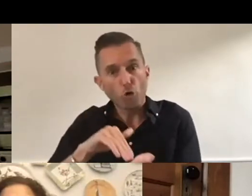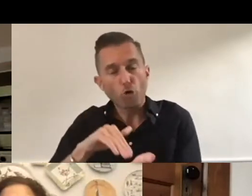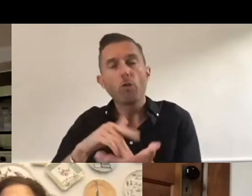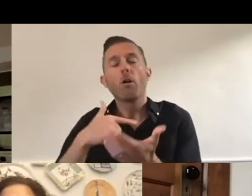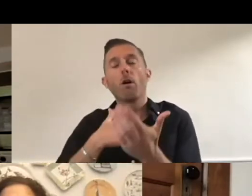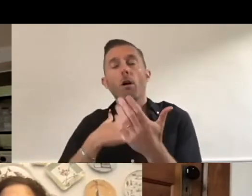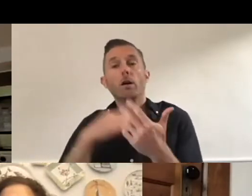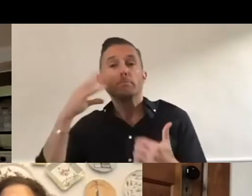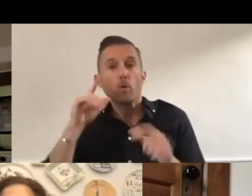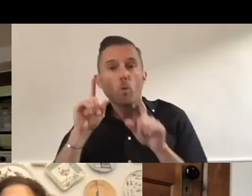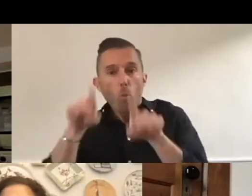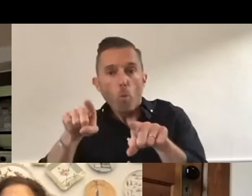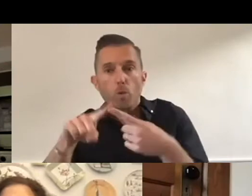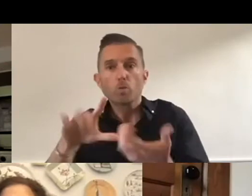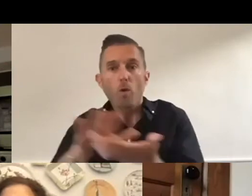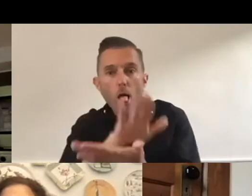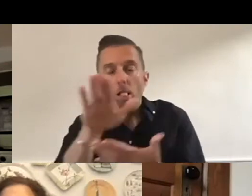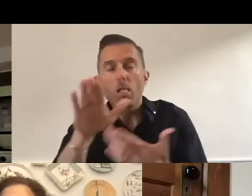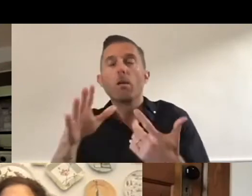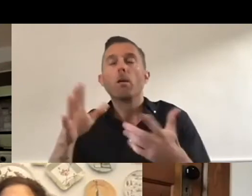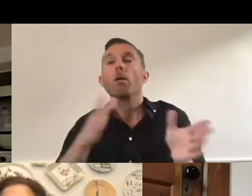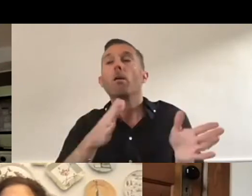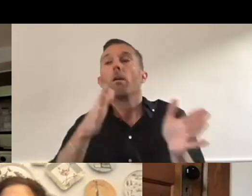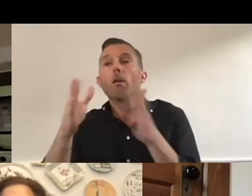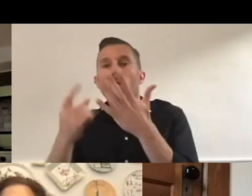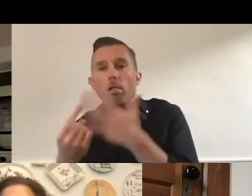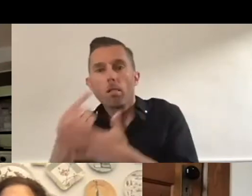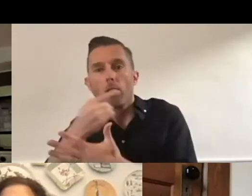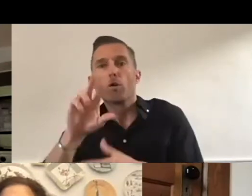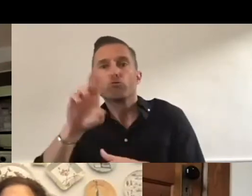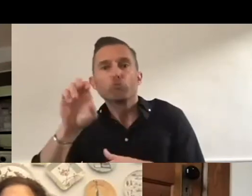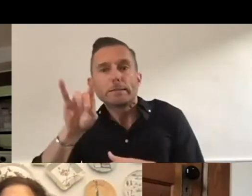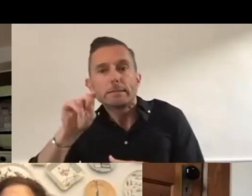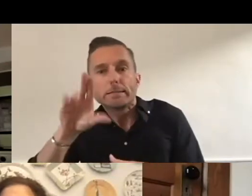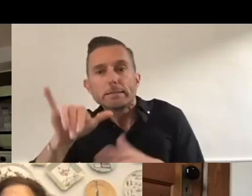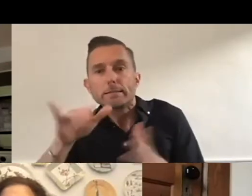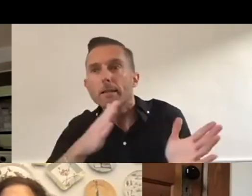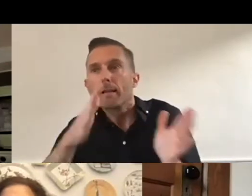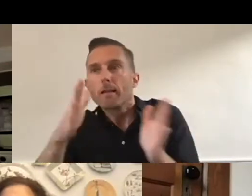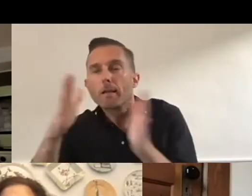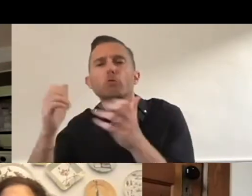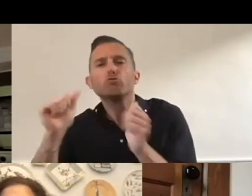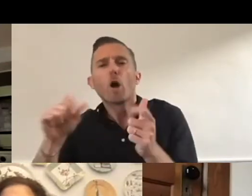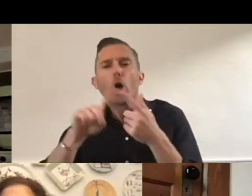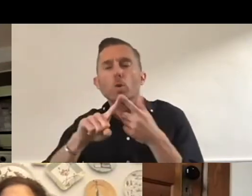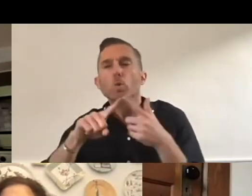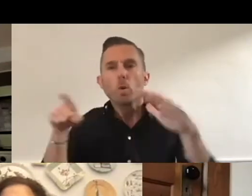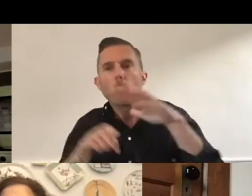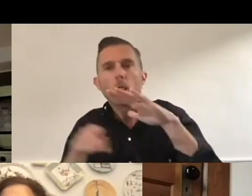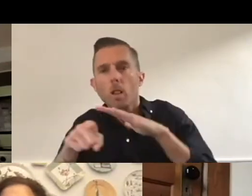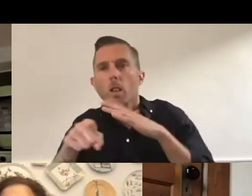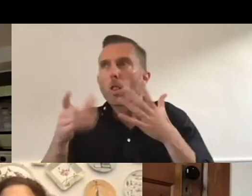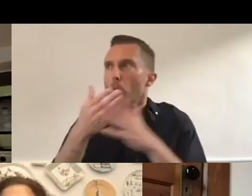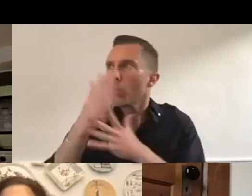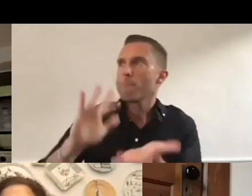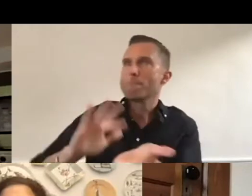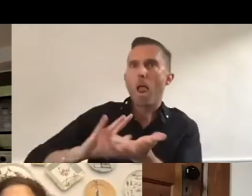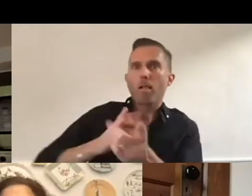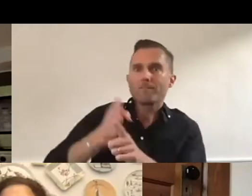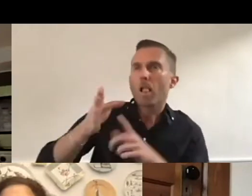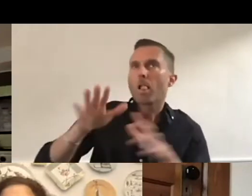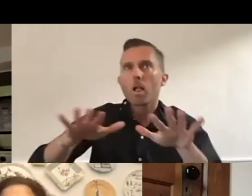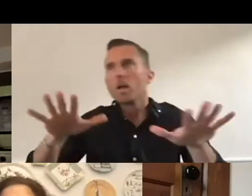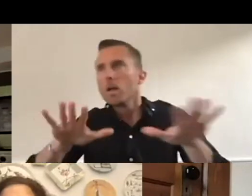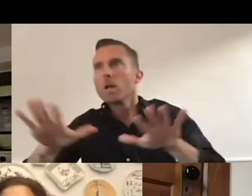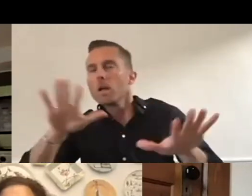residency with a disability, trying to navigate the world of medicine and the expectations of your